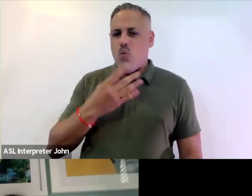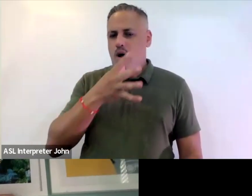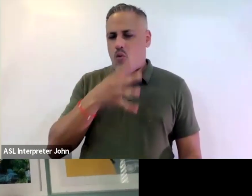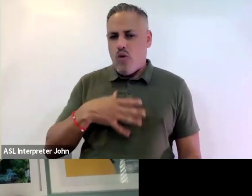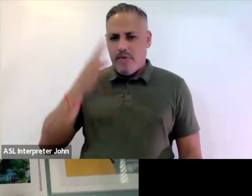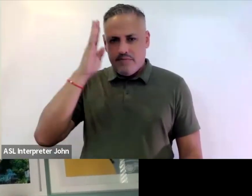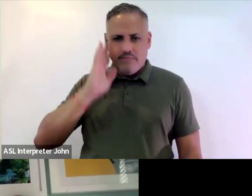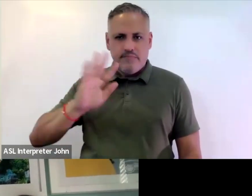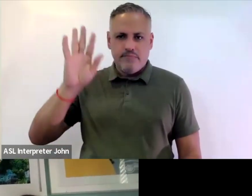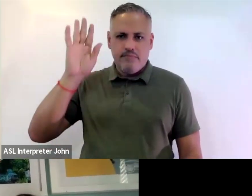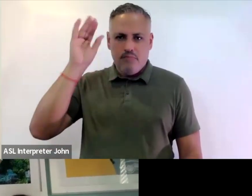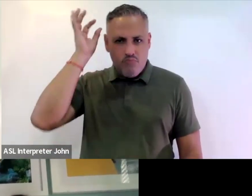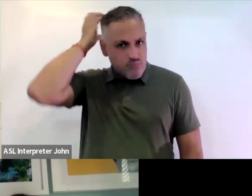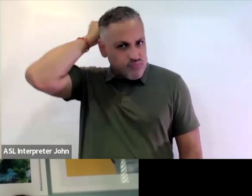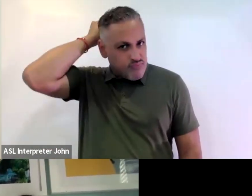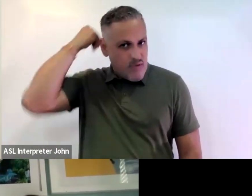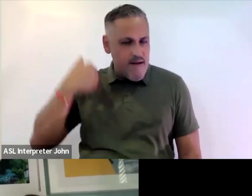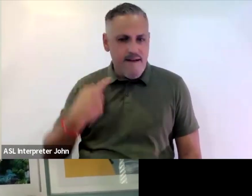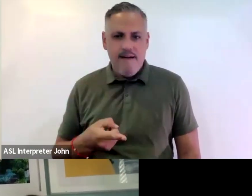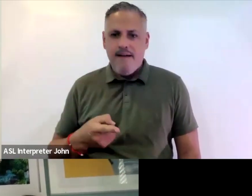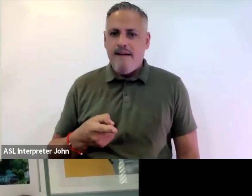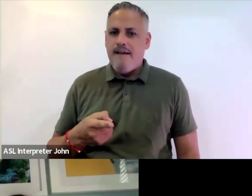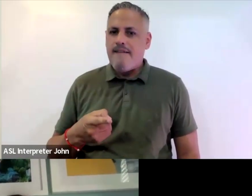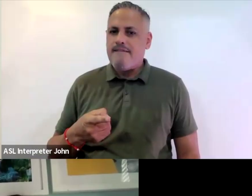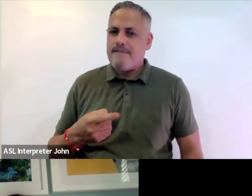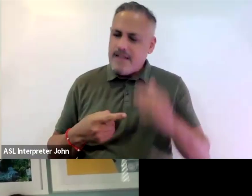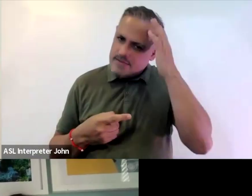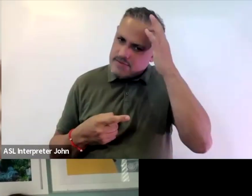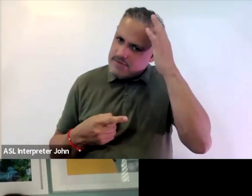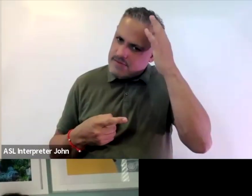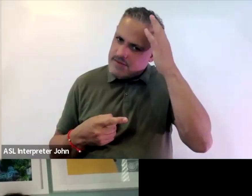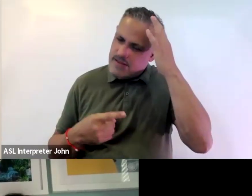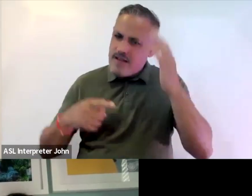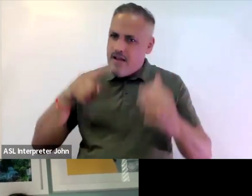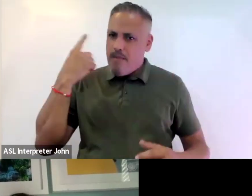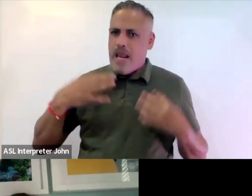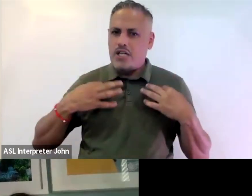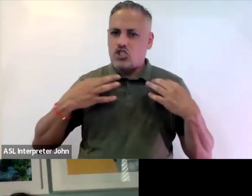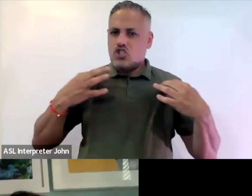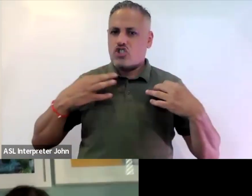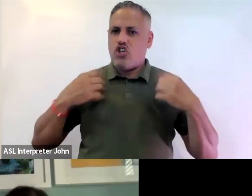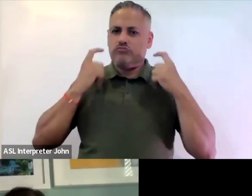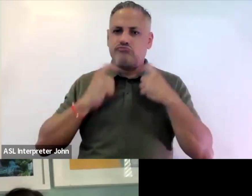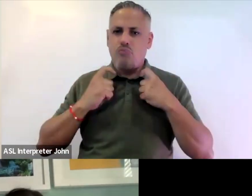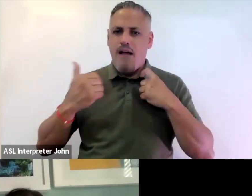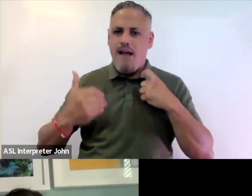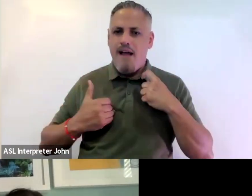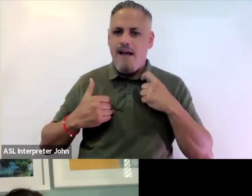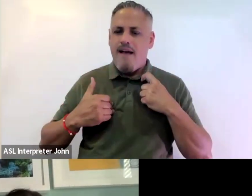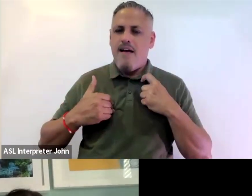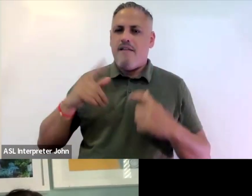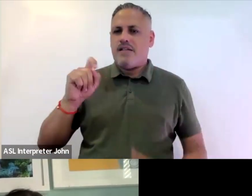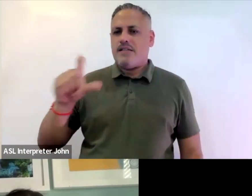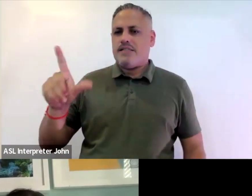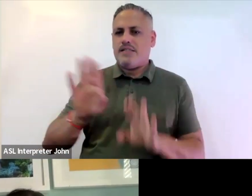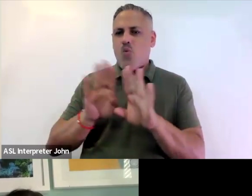hair and a ponytail, sweaty face, wearing a black shirt with a collar, sitting in front of a teal wall